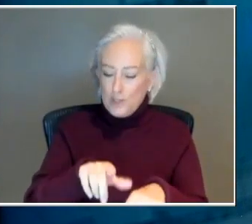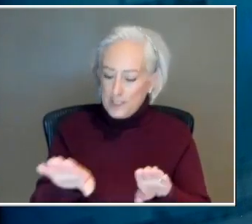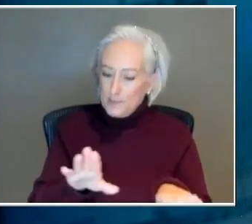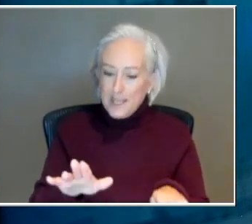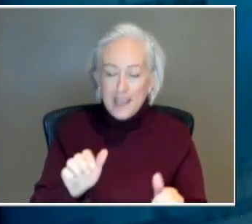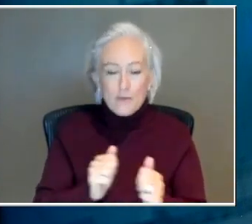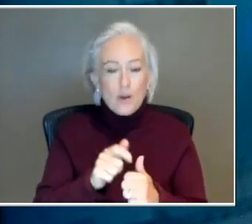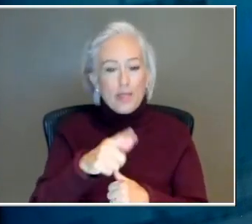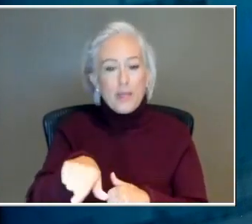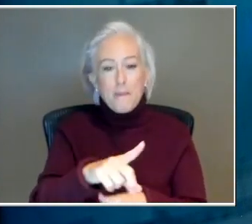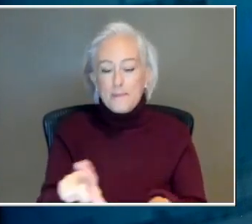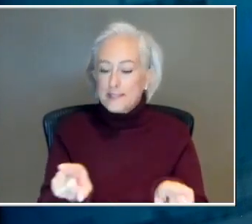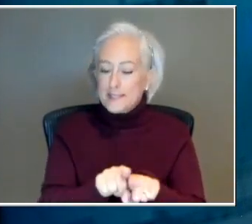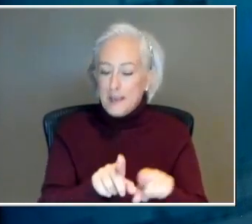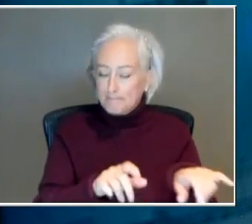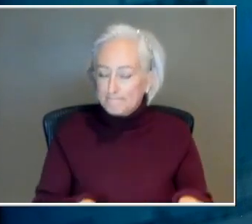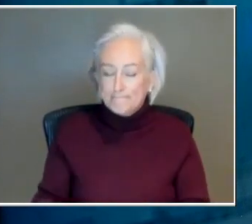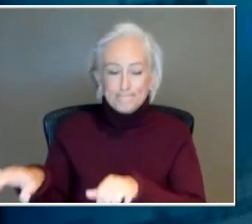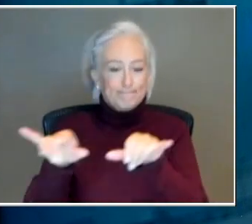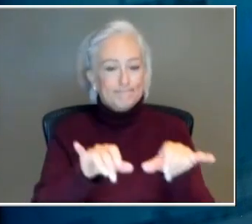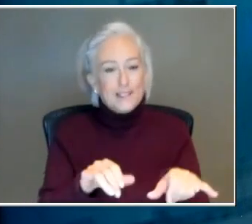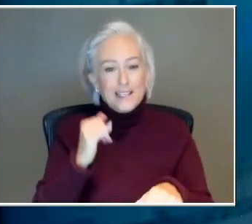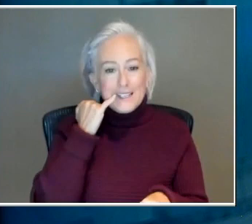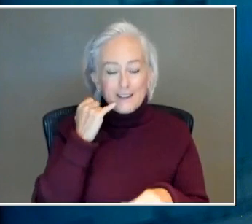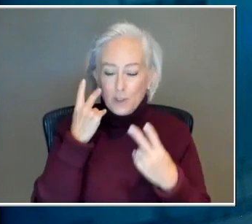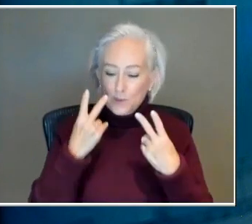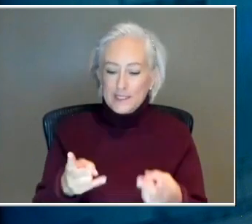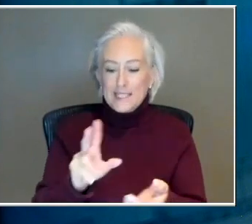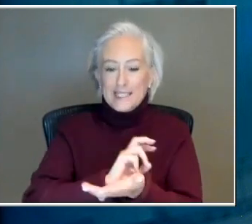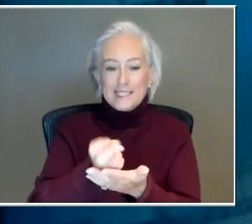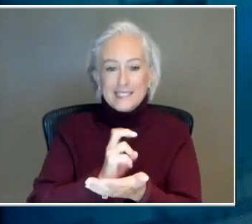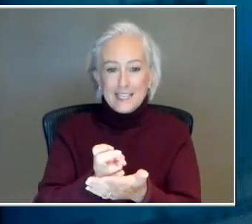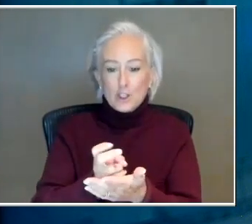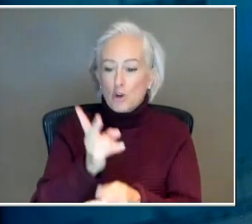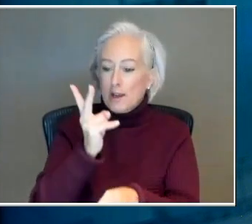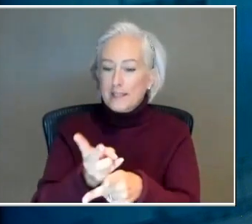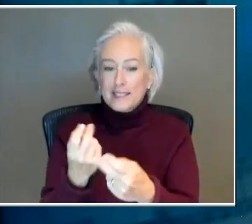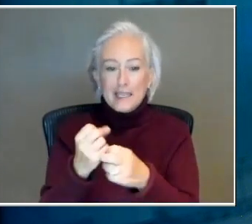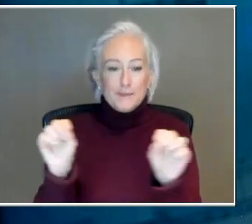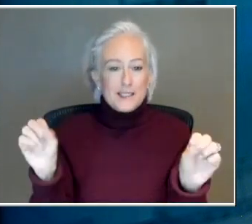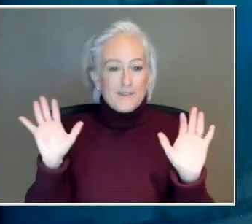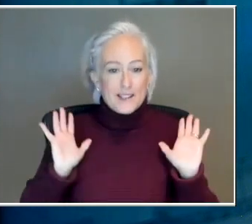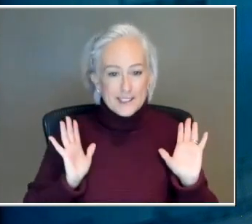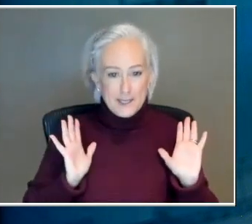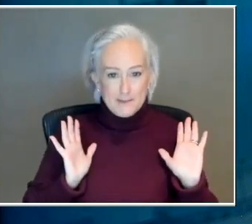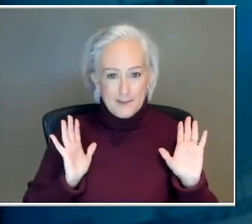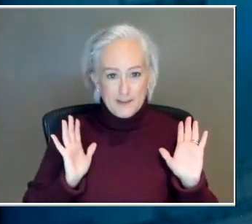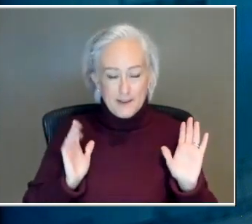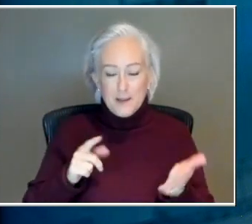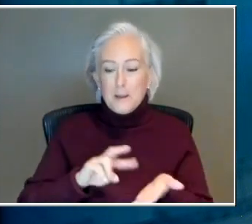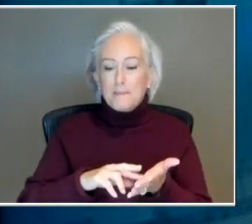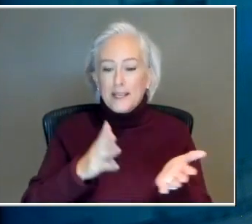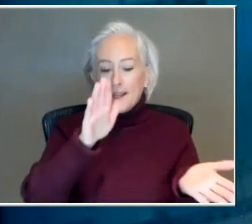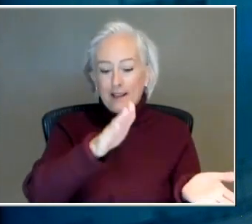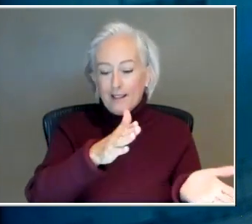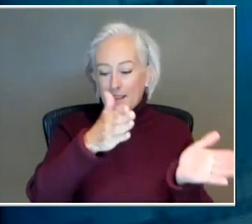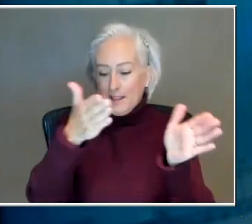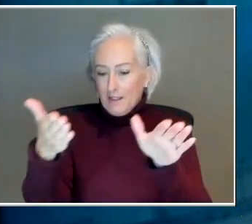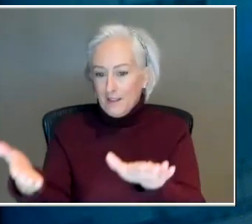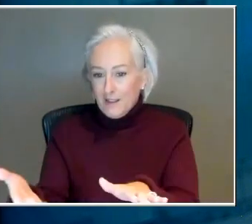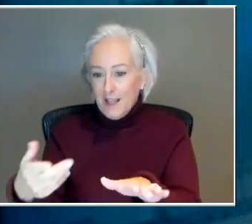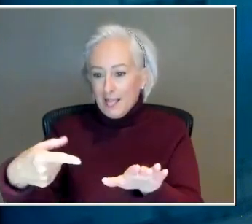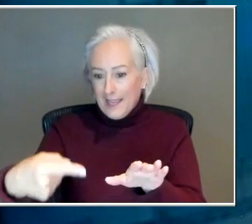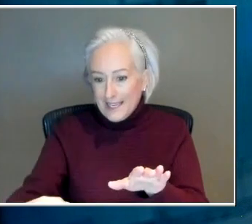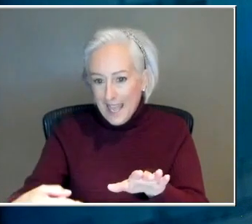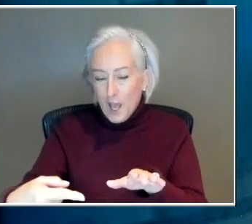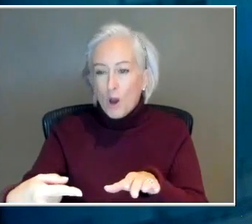anybody else. If they have a seizure in front of you, all you do is you keep them safe, which can be as simple as laying them down and protecting their head. There's not